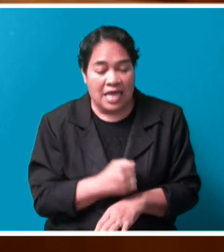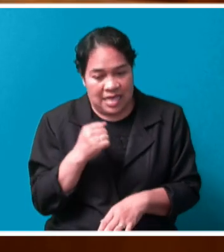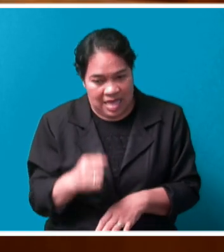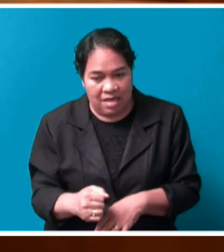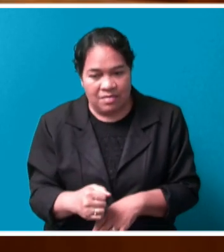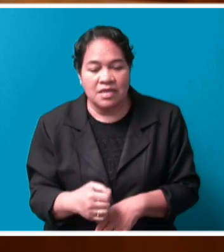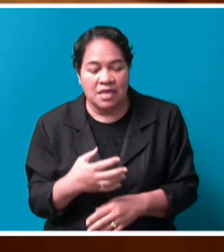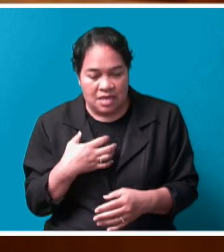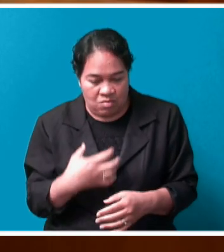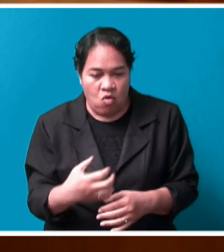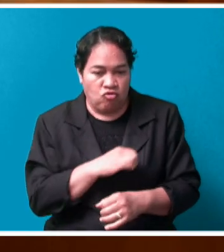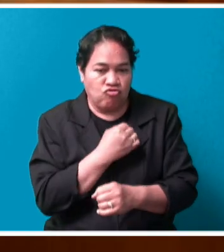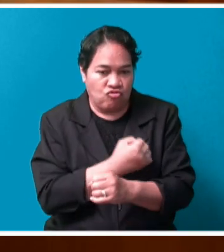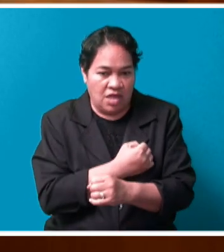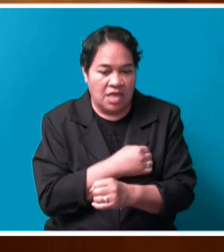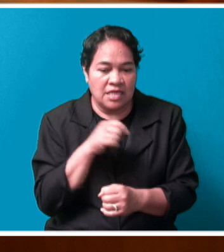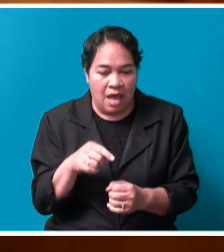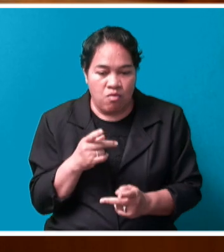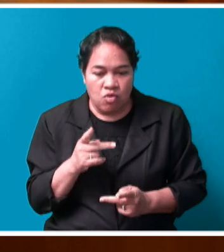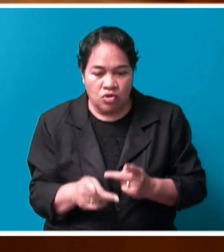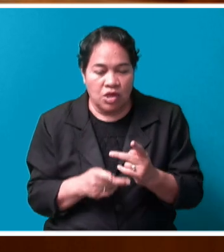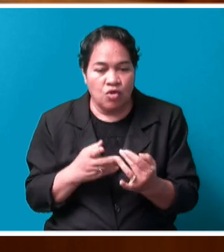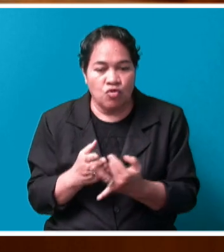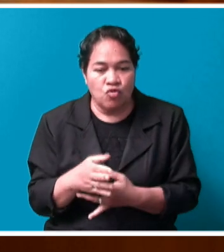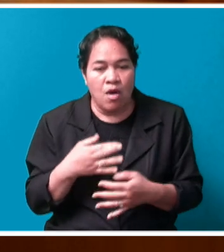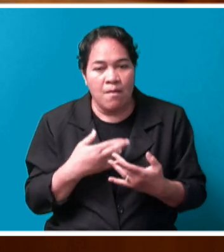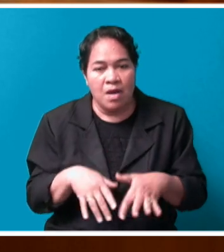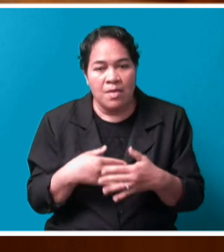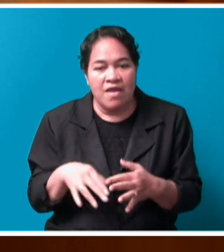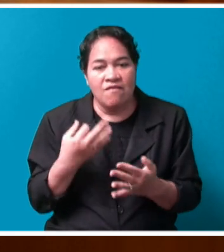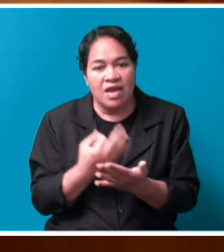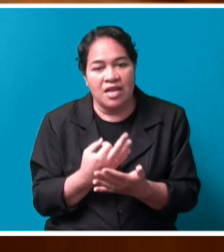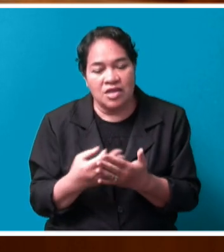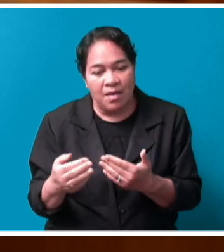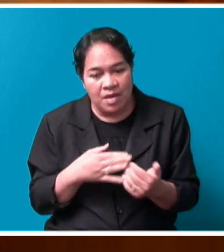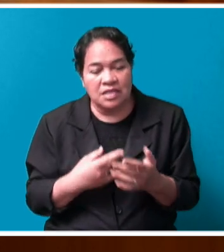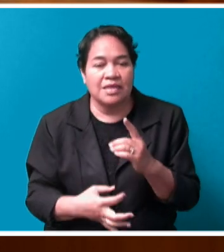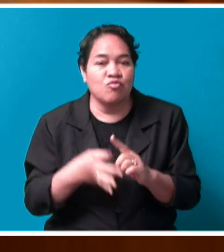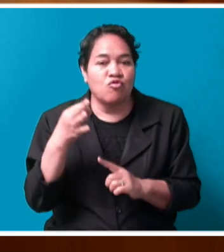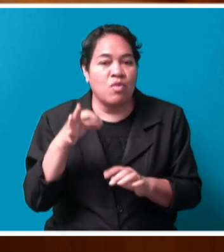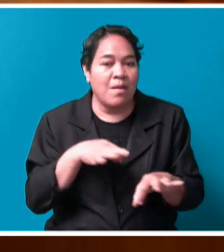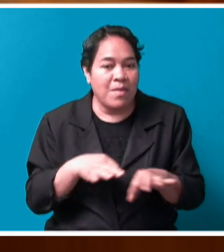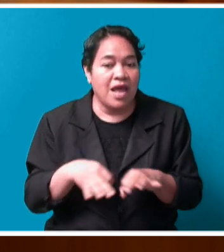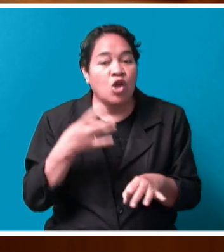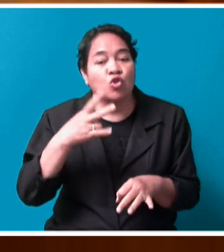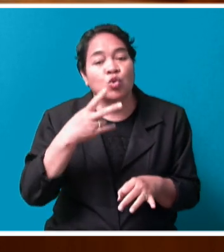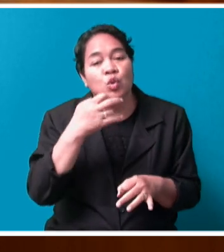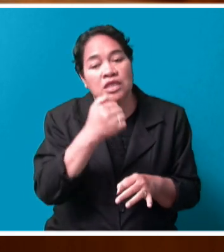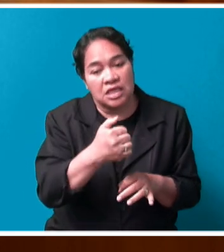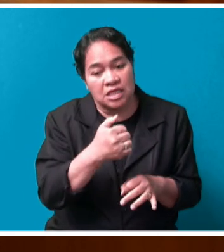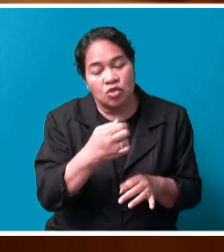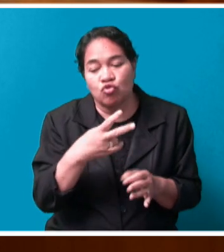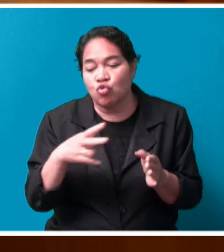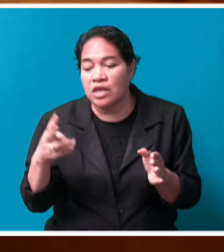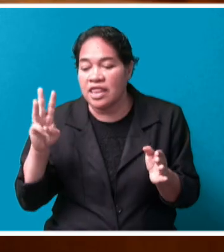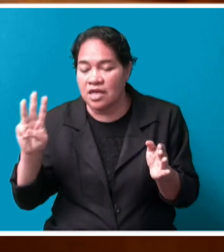strengthening these processes through the Public Financial Management Improvement Plan 2026 to